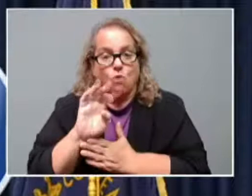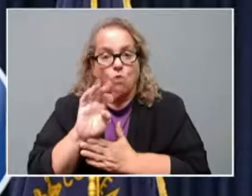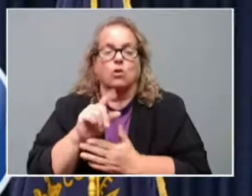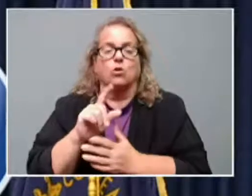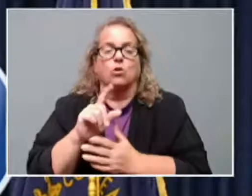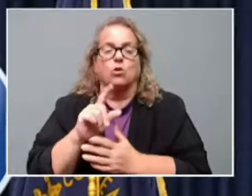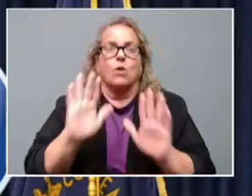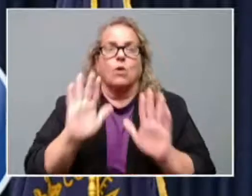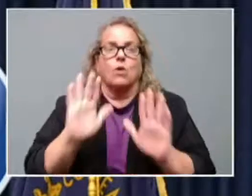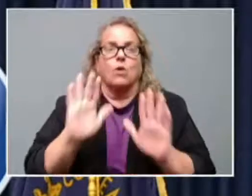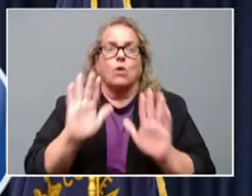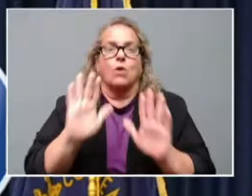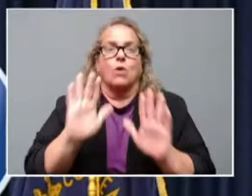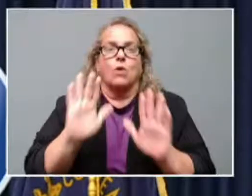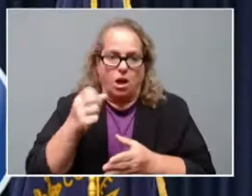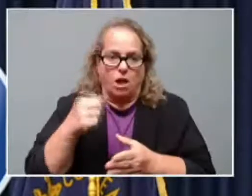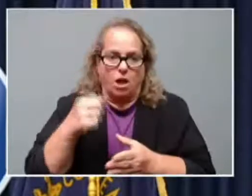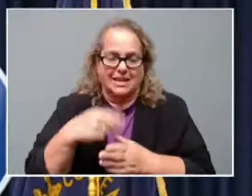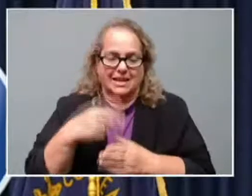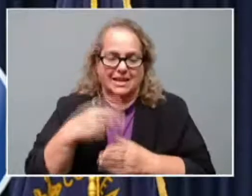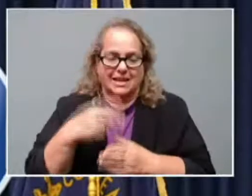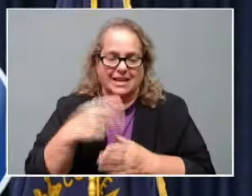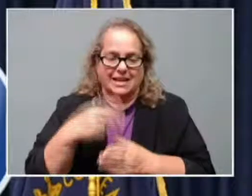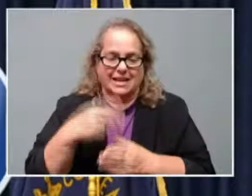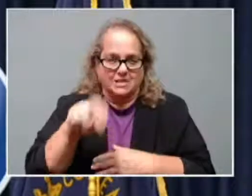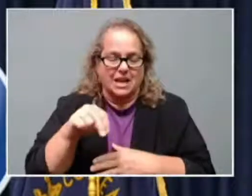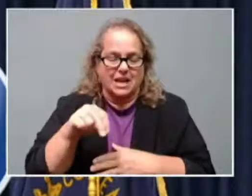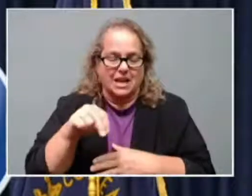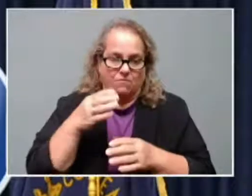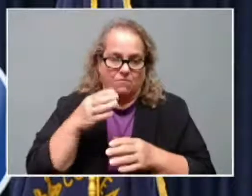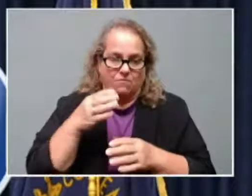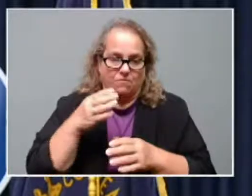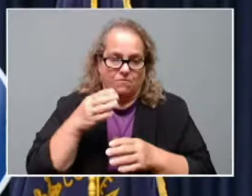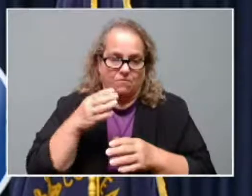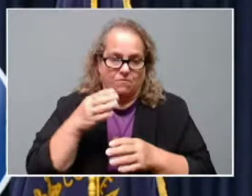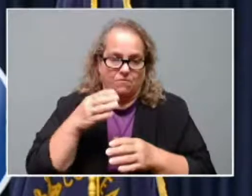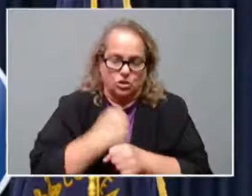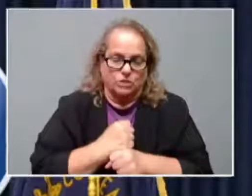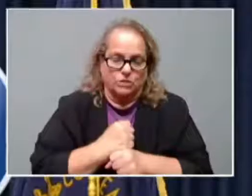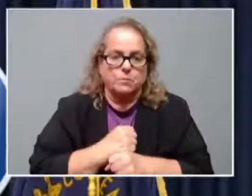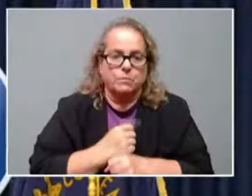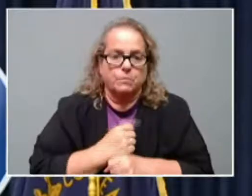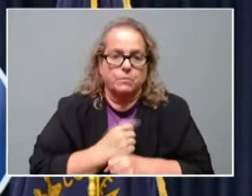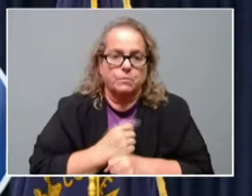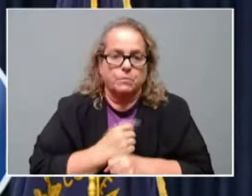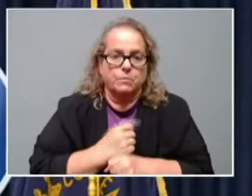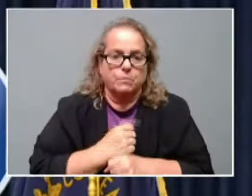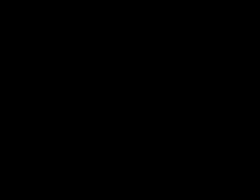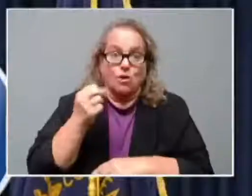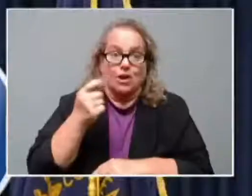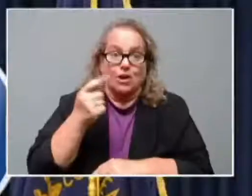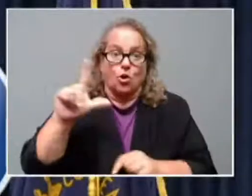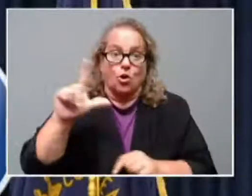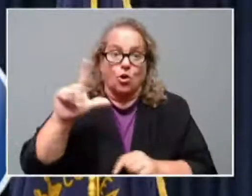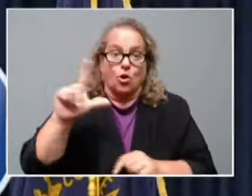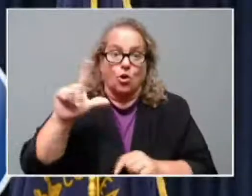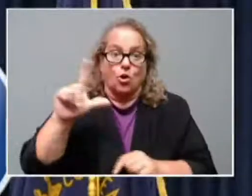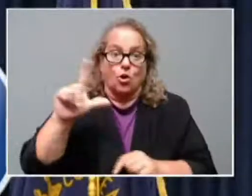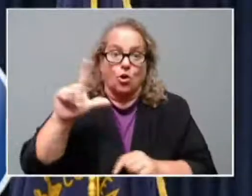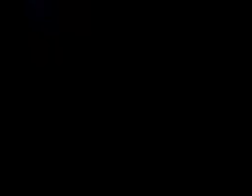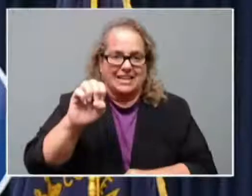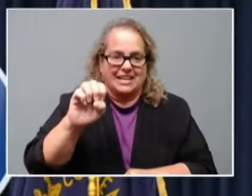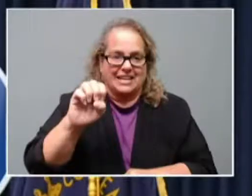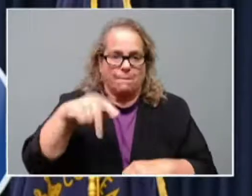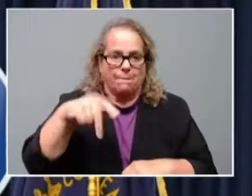over the next 5 years. Last week in the Kentuckiana Works Greater Louisville area, GE Appliances roaring